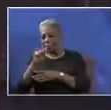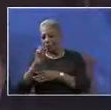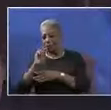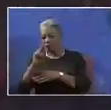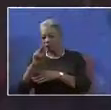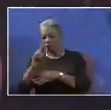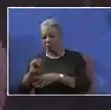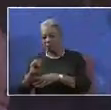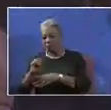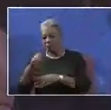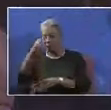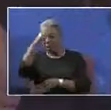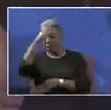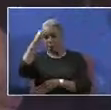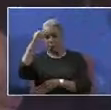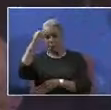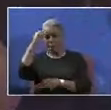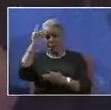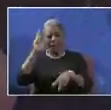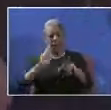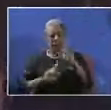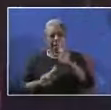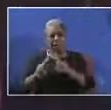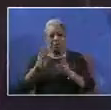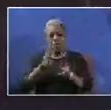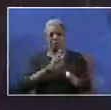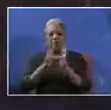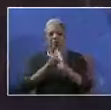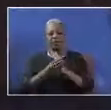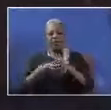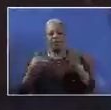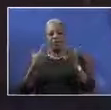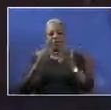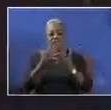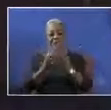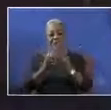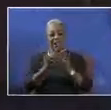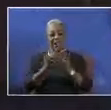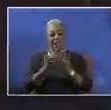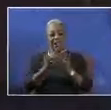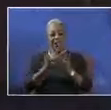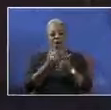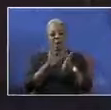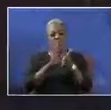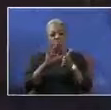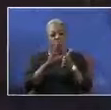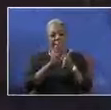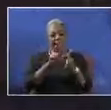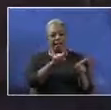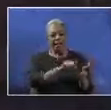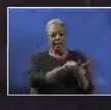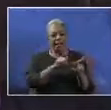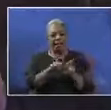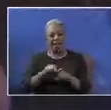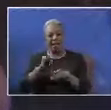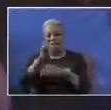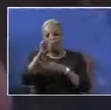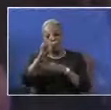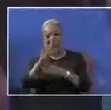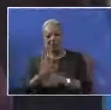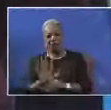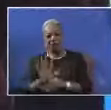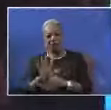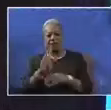were enslaved were put down as 3/5 of a person